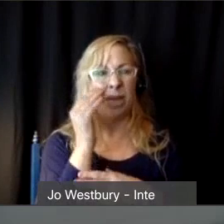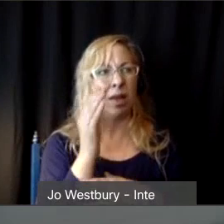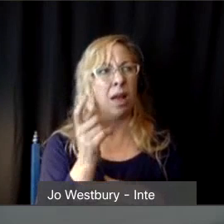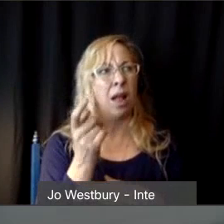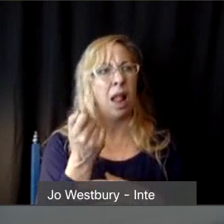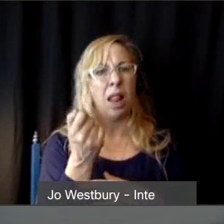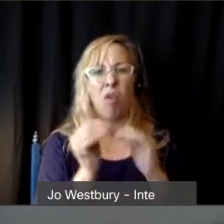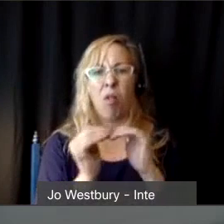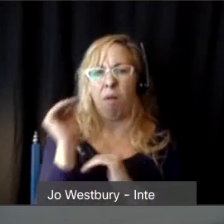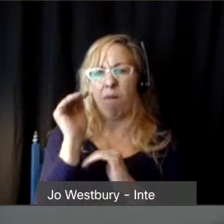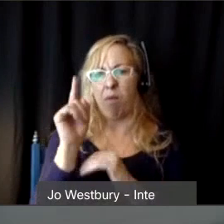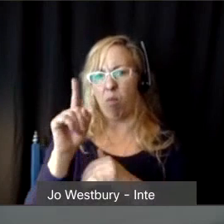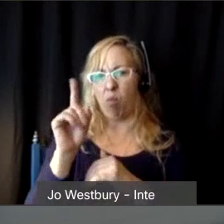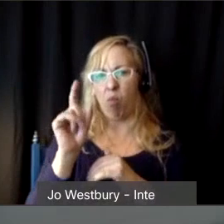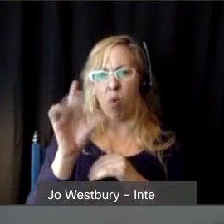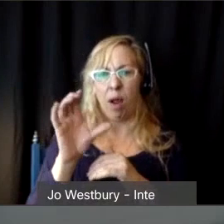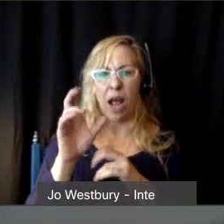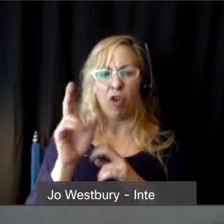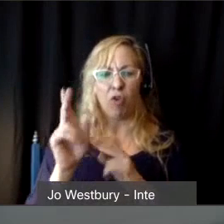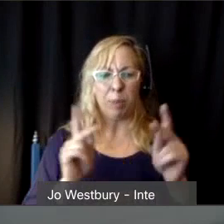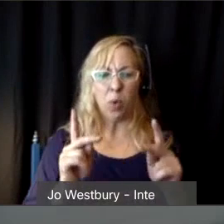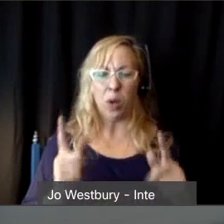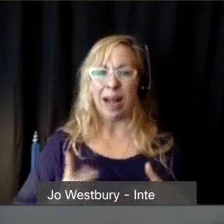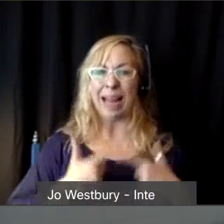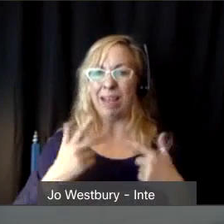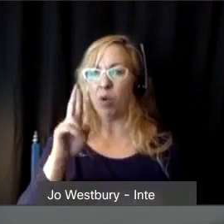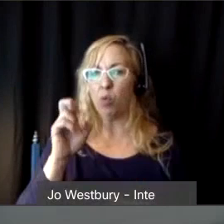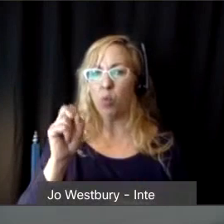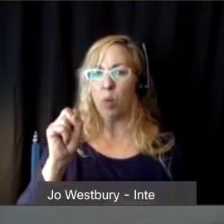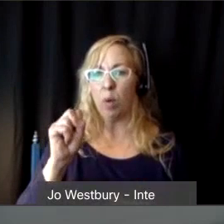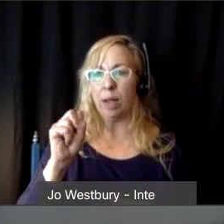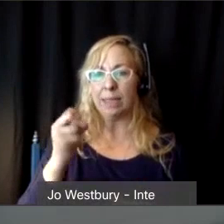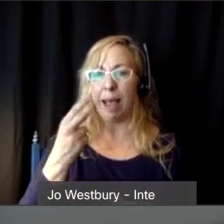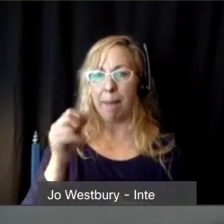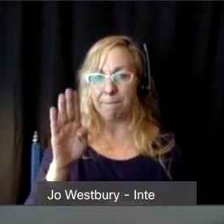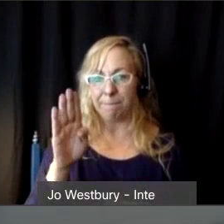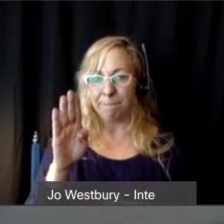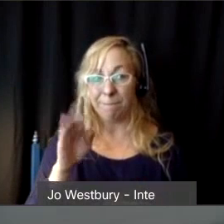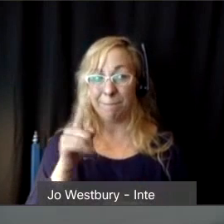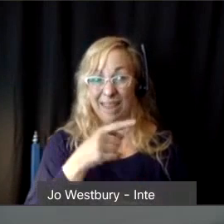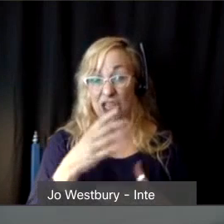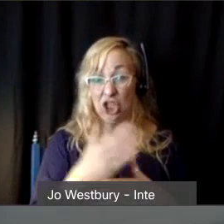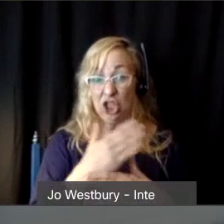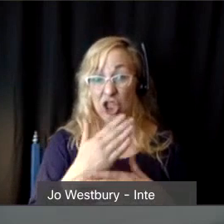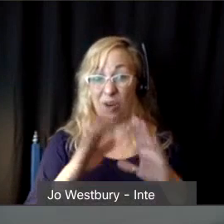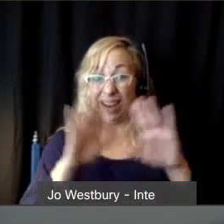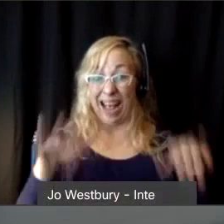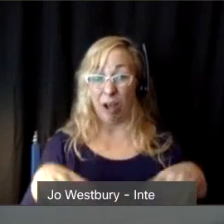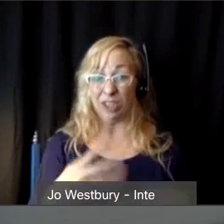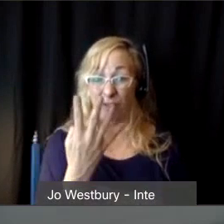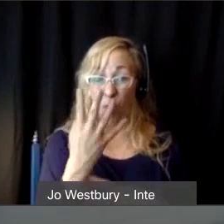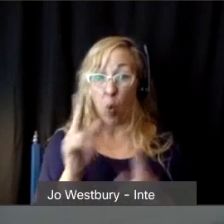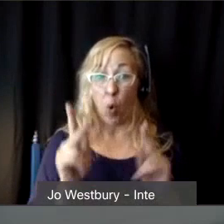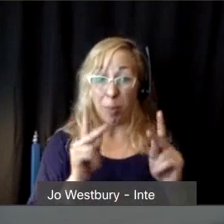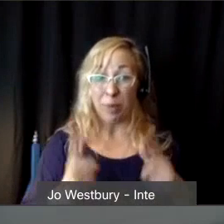100 people who live in residential habilitation placements, where they're sharing a home with up to 4 people, in some instances 5